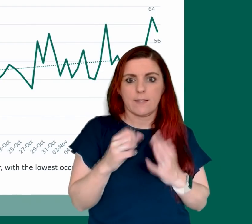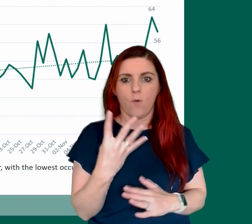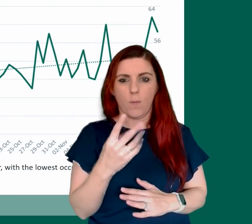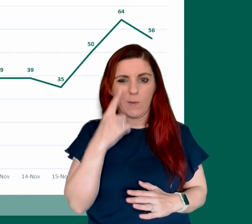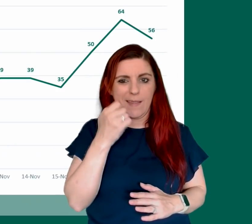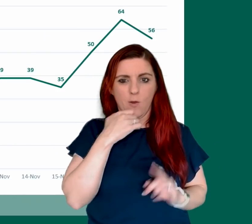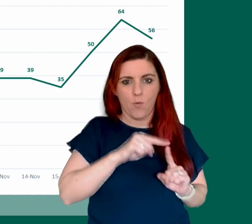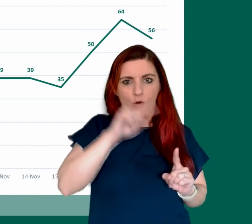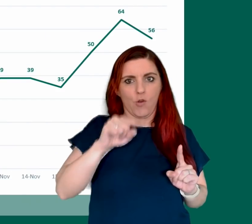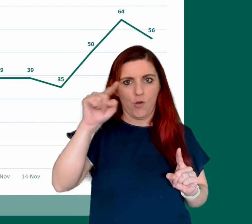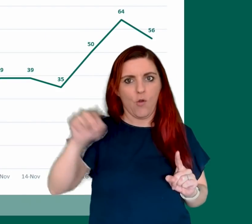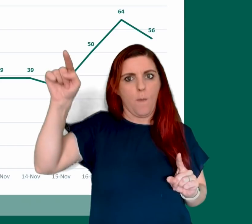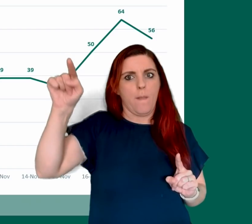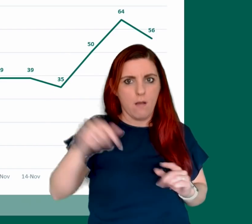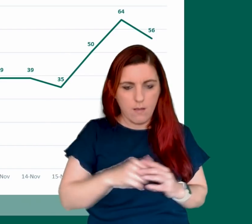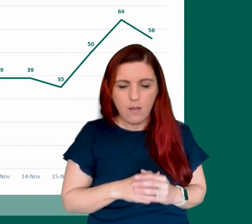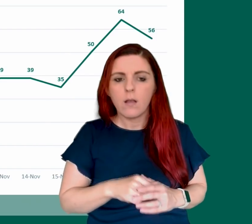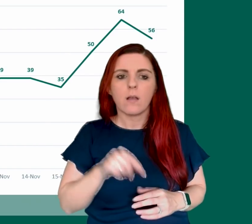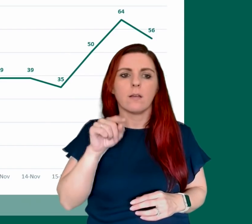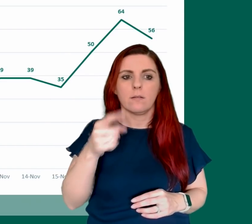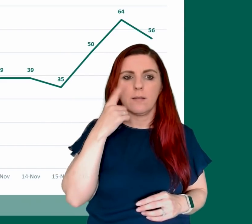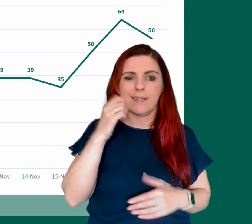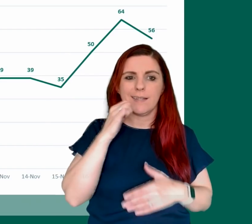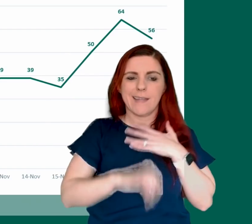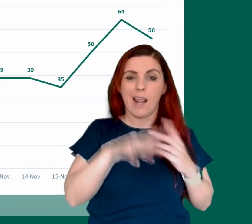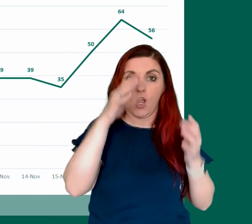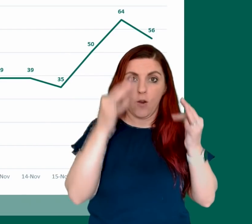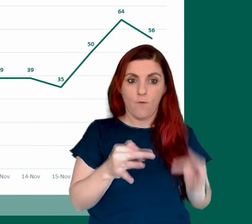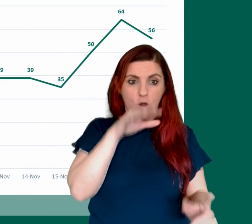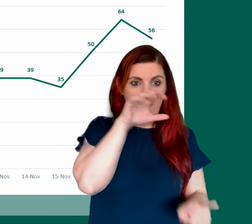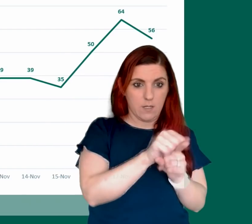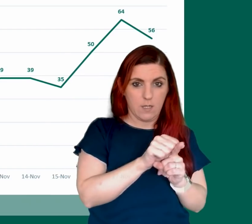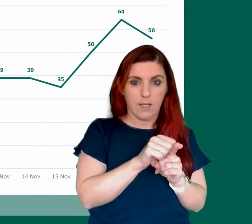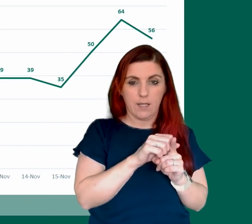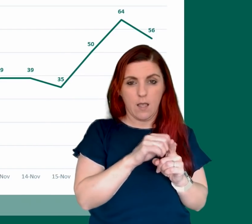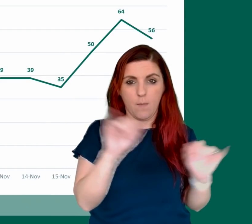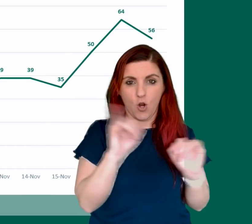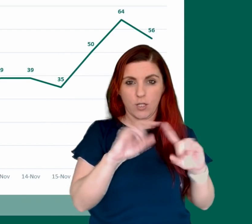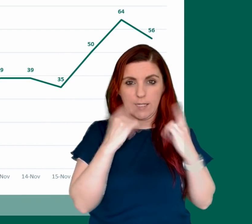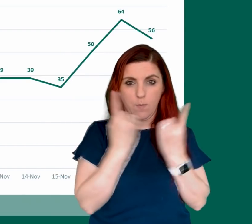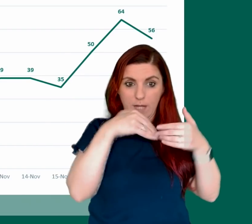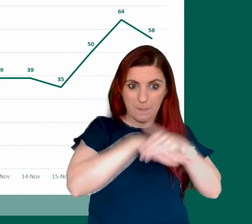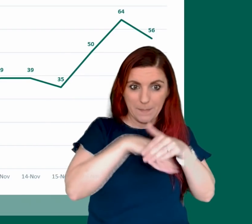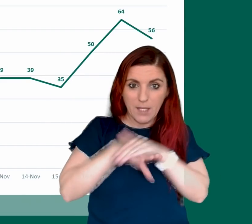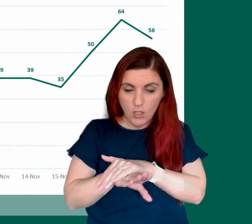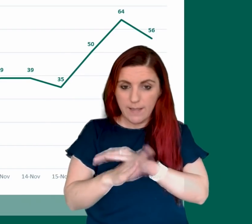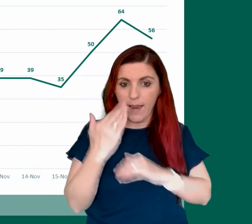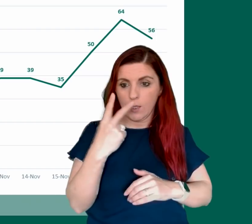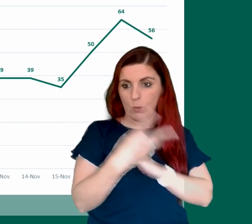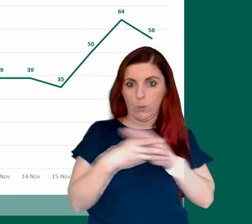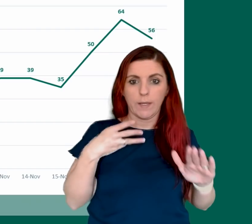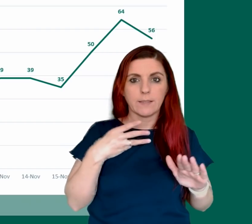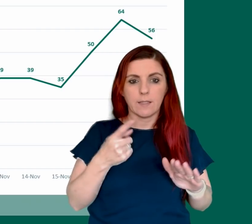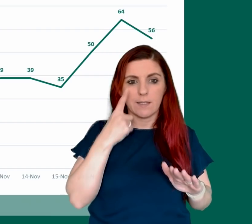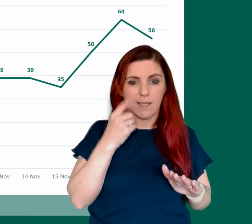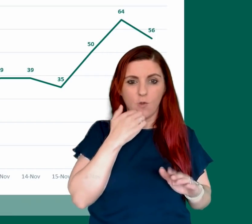line. And again, our daily confirmed COVID admissions over the past 2 weeks. So we can see, again, the